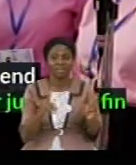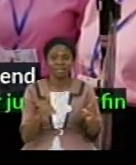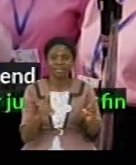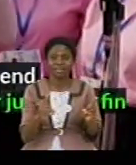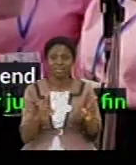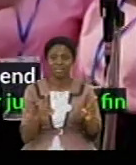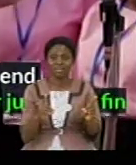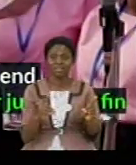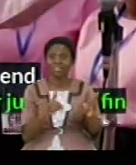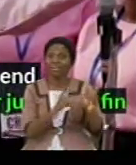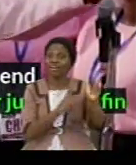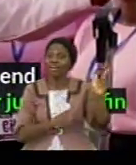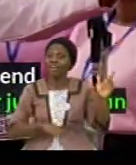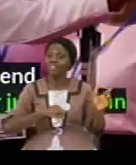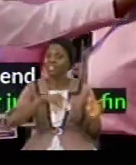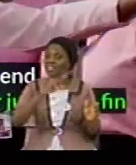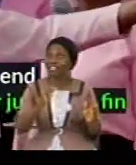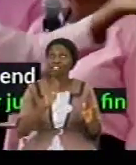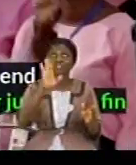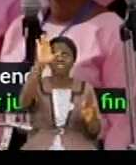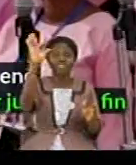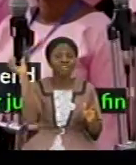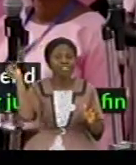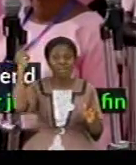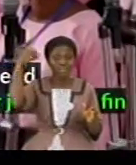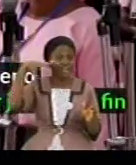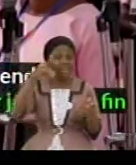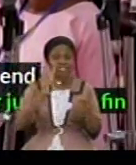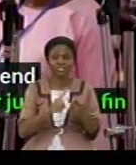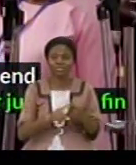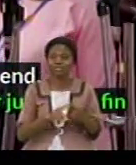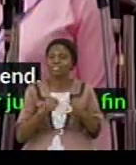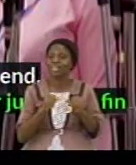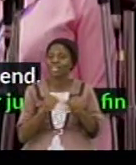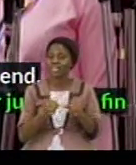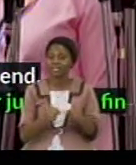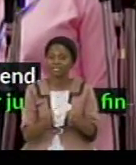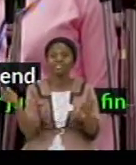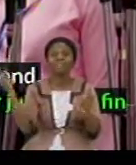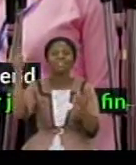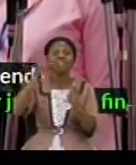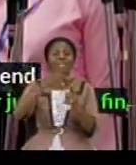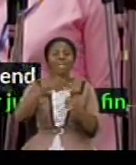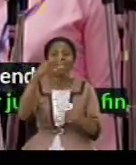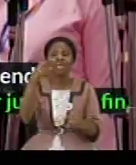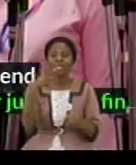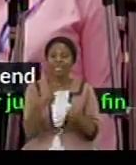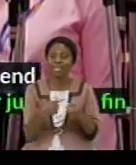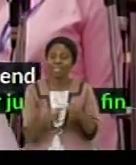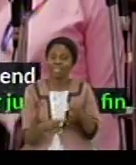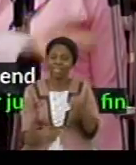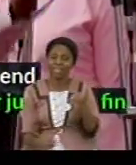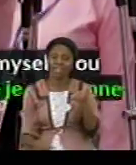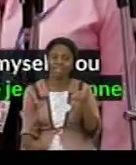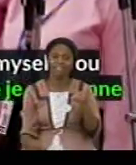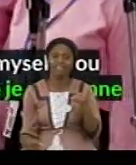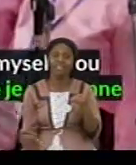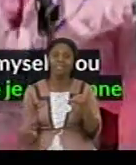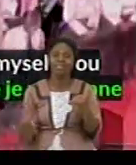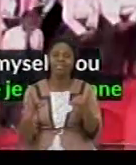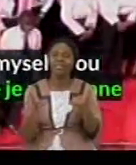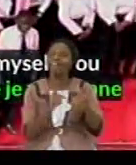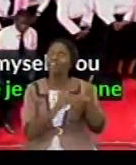delivered. Dear Lord, I need your grace to stay till the end. Lord,